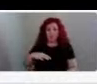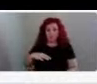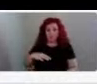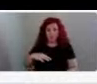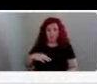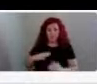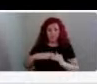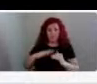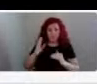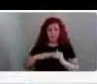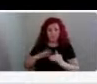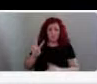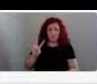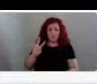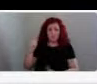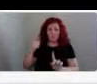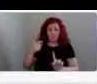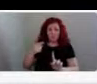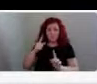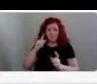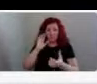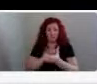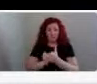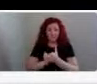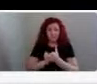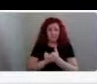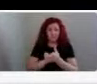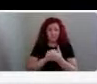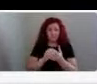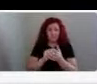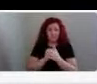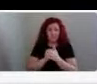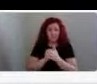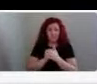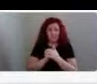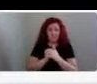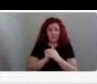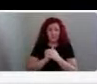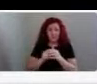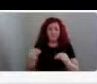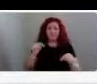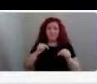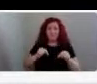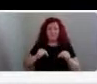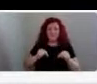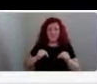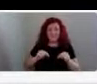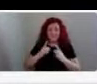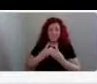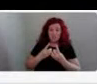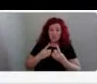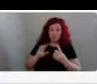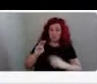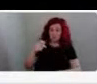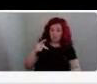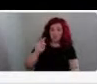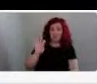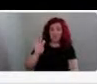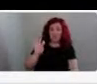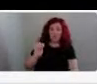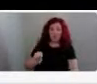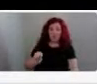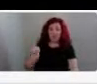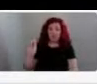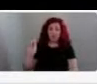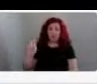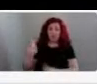percentage points i believe that we should go back to the district map 9.0 as proposed by commissioner